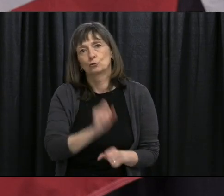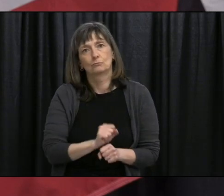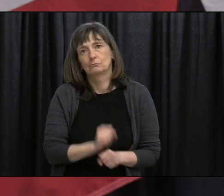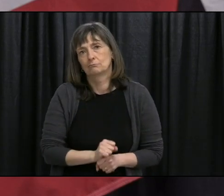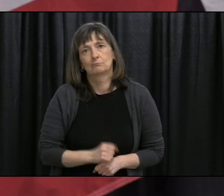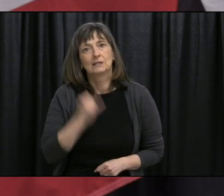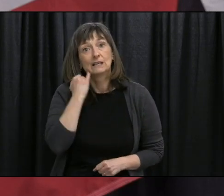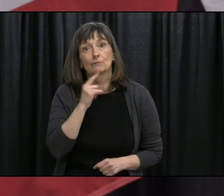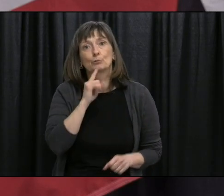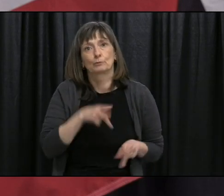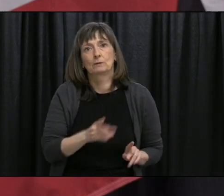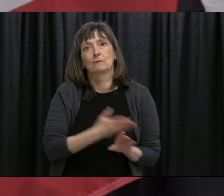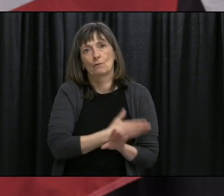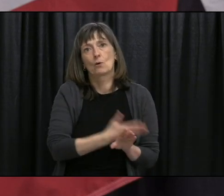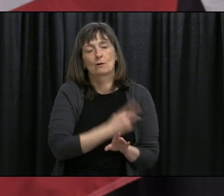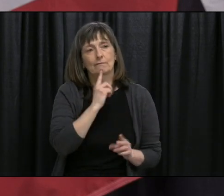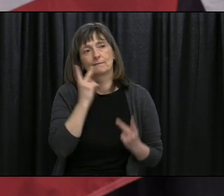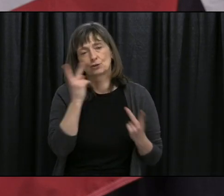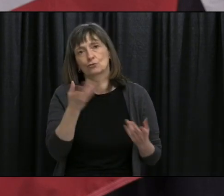our community.